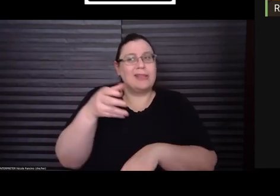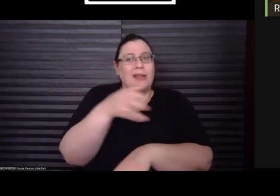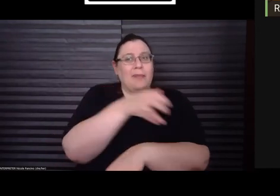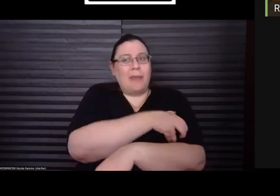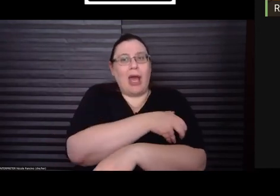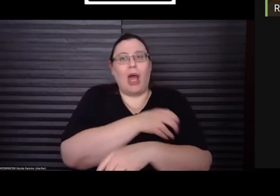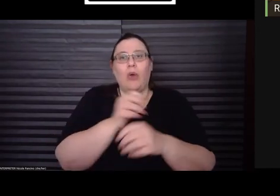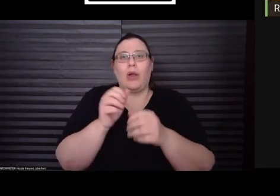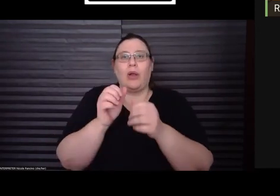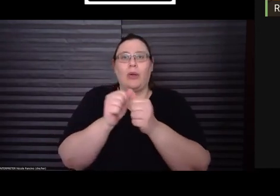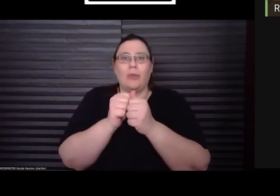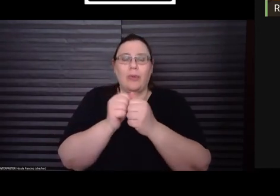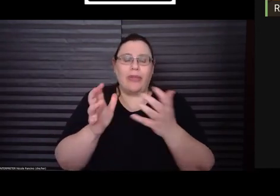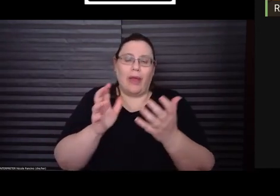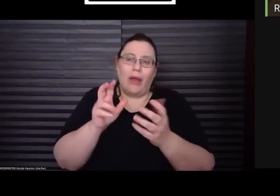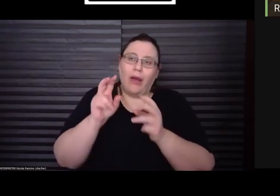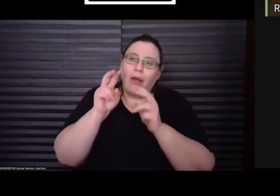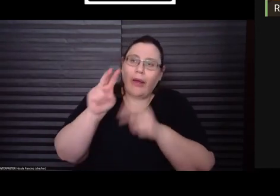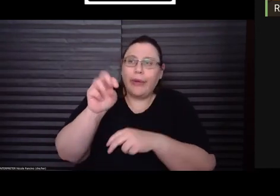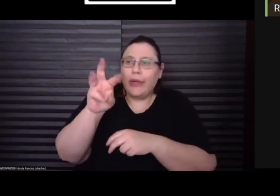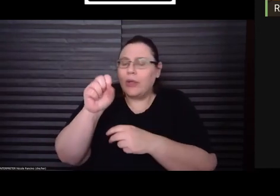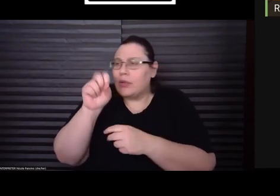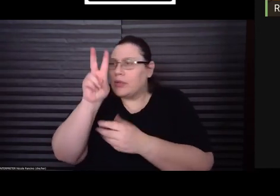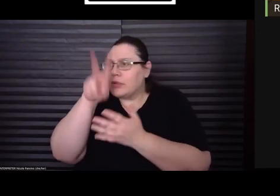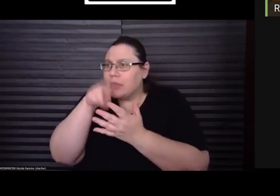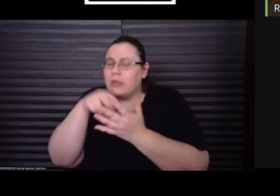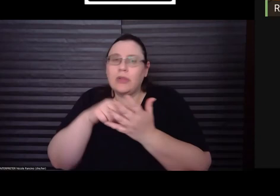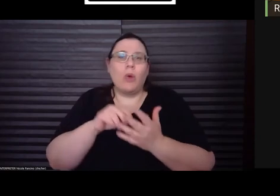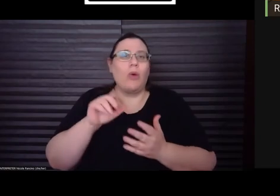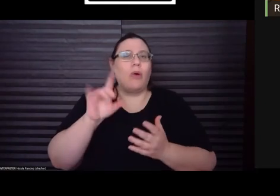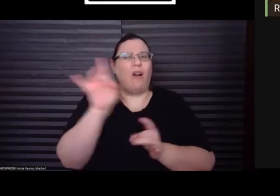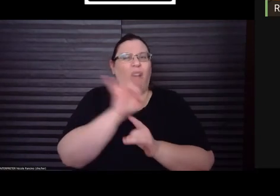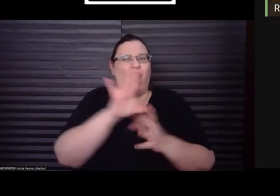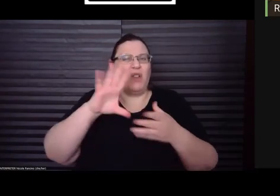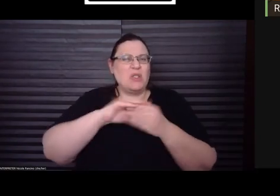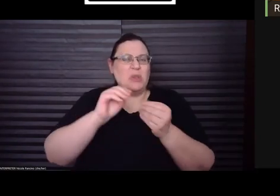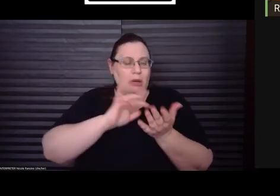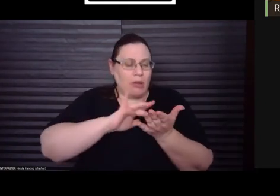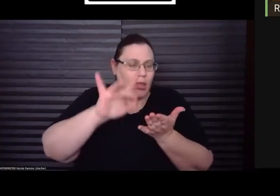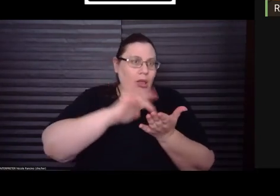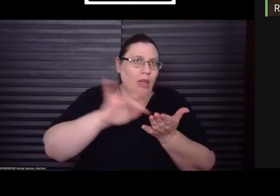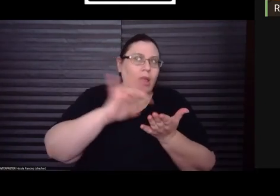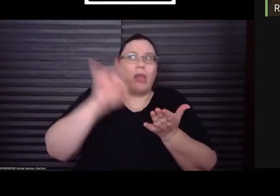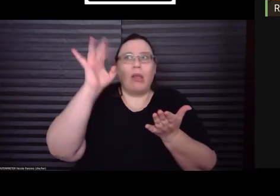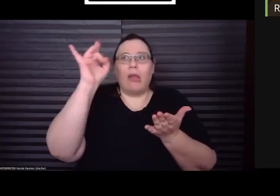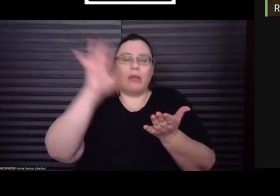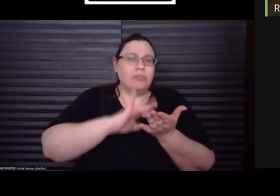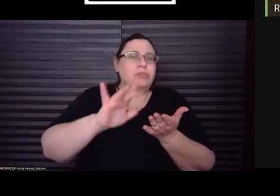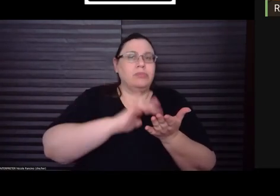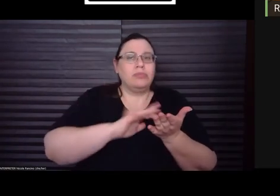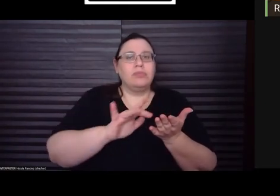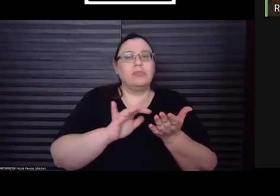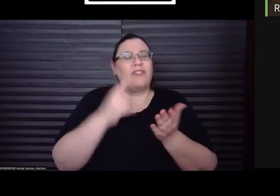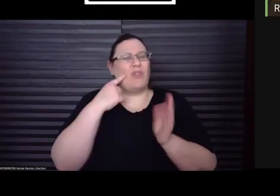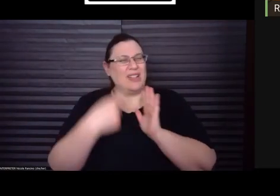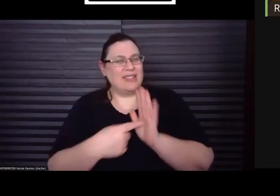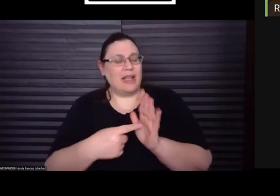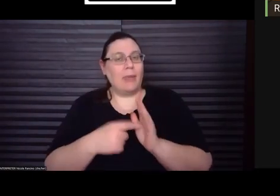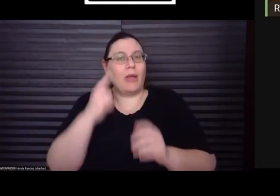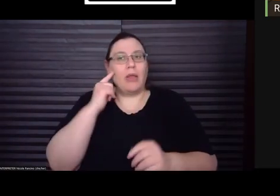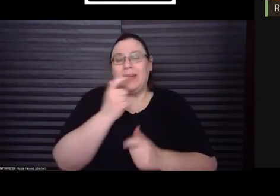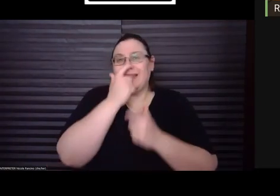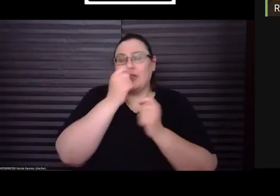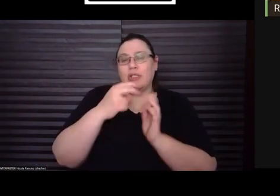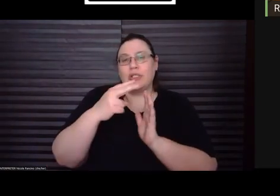without sort of like being on a news feed or being on a doom scroll. So like, as an example, like I thought it was